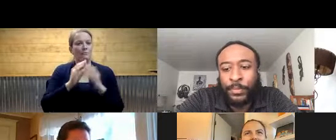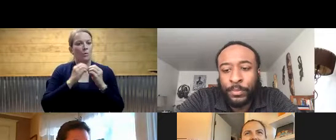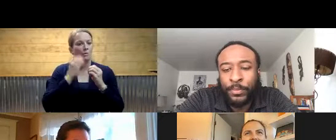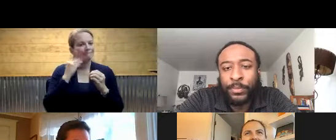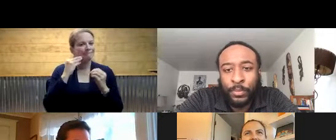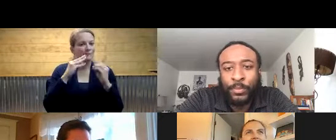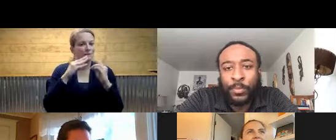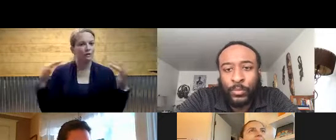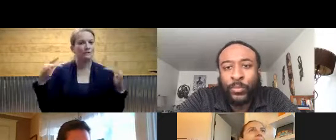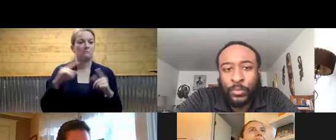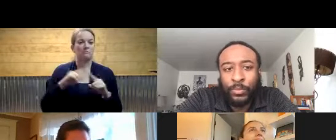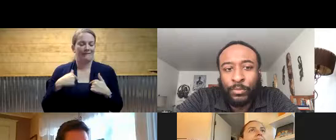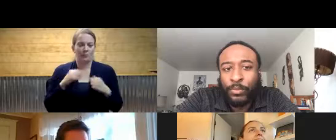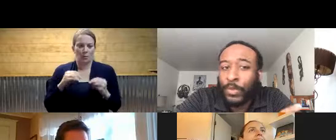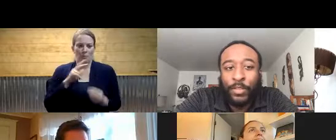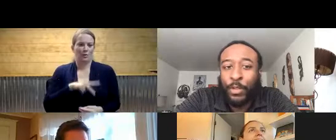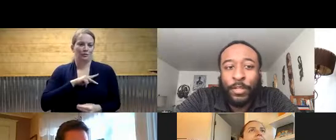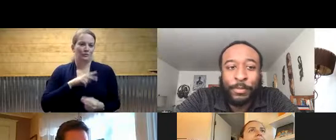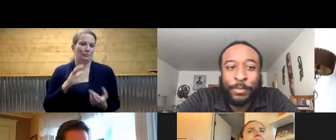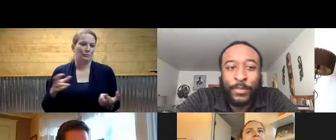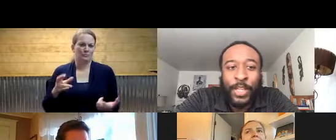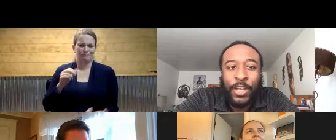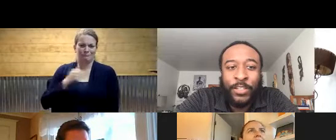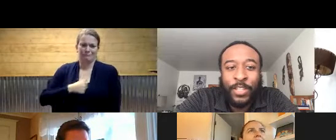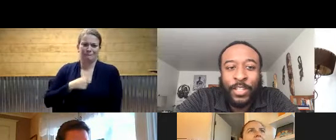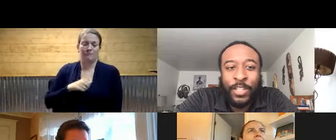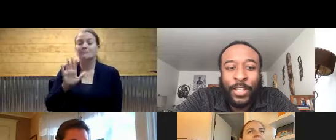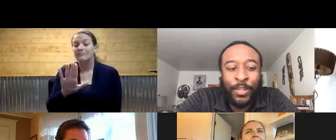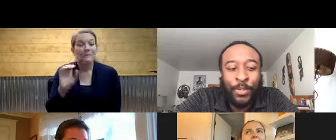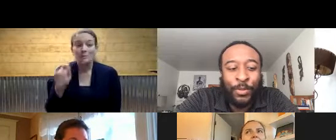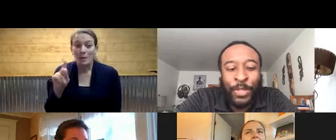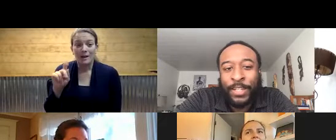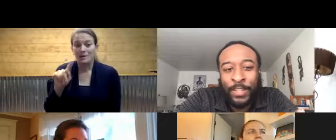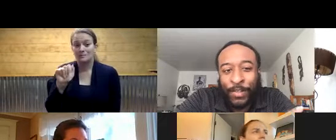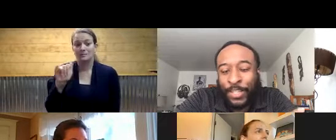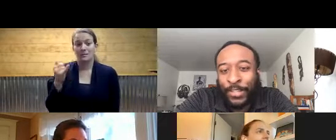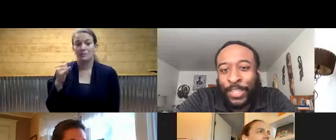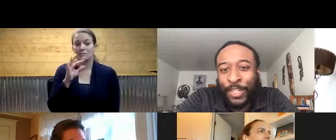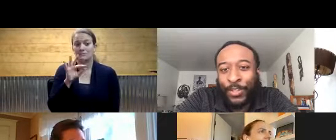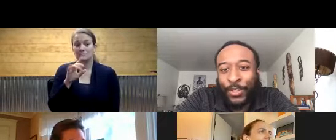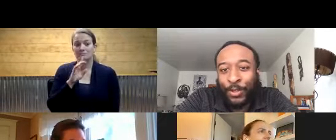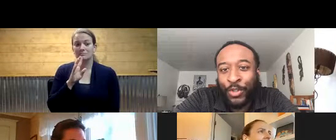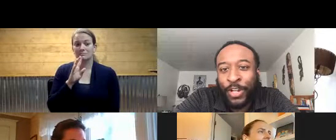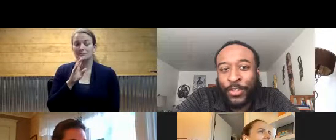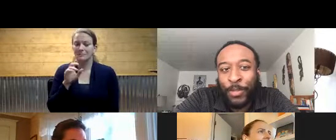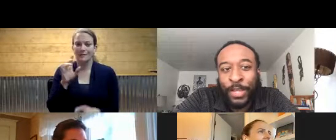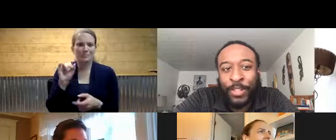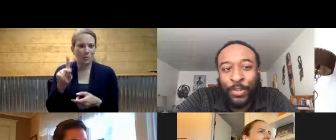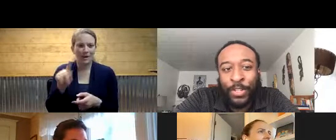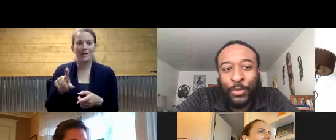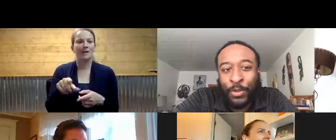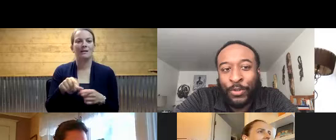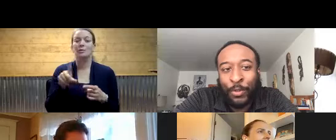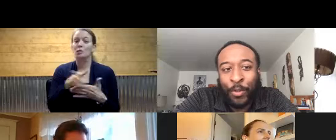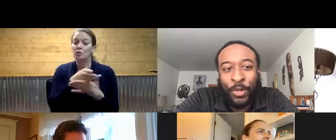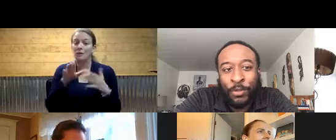any personal resource, sorry. It's okay. Because it can also be activities, and I think you shared some